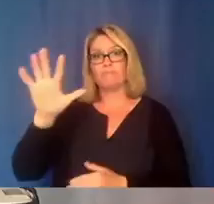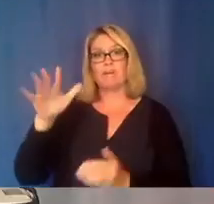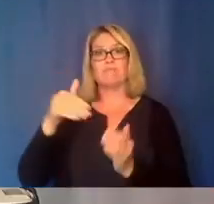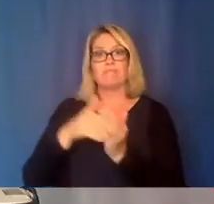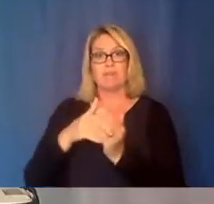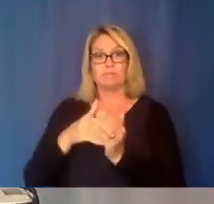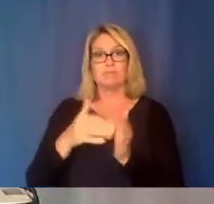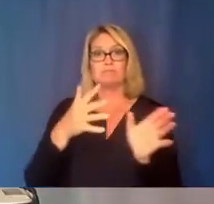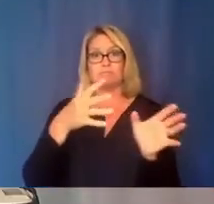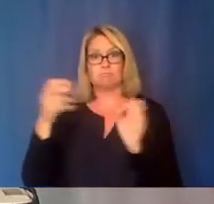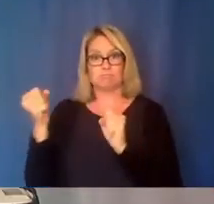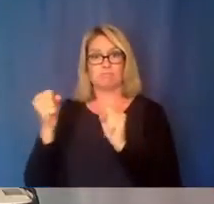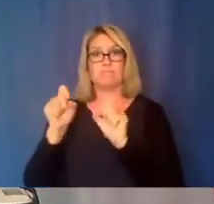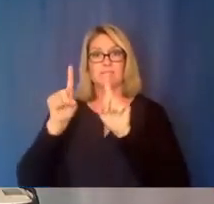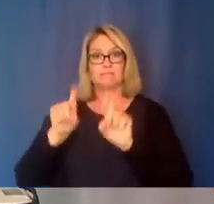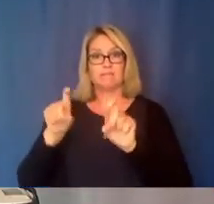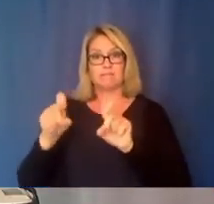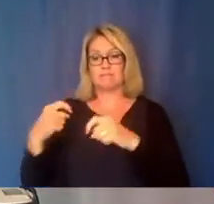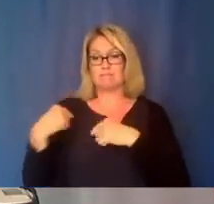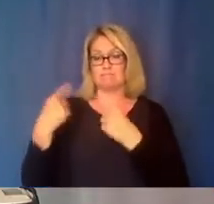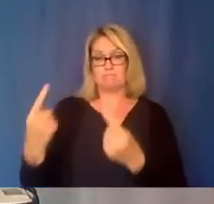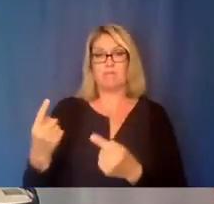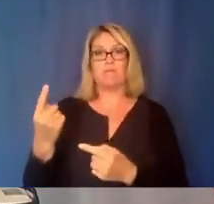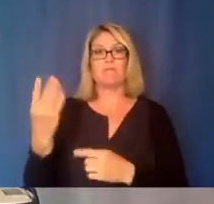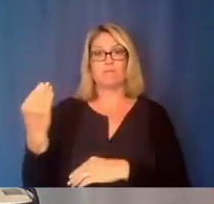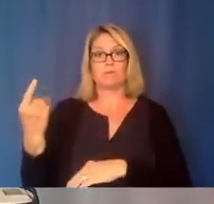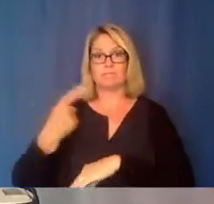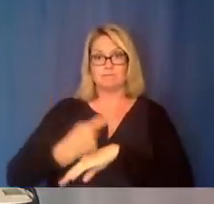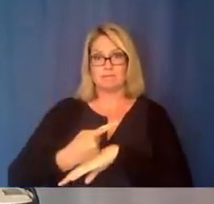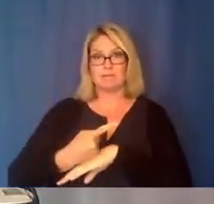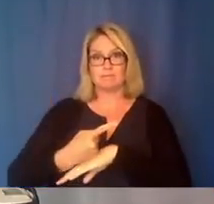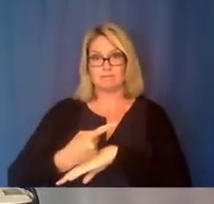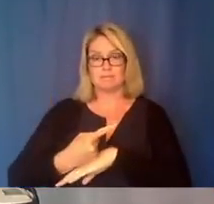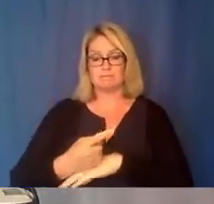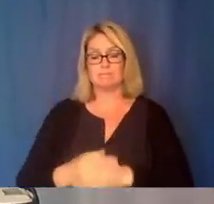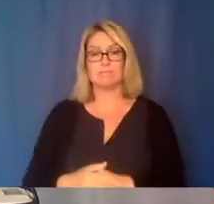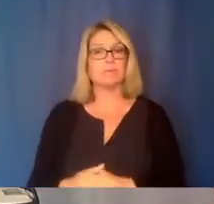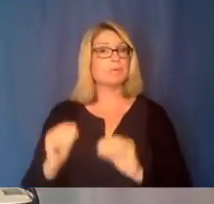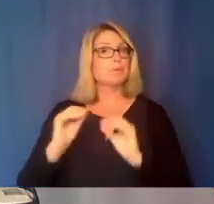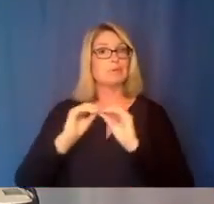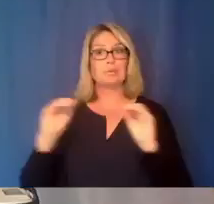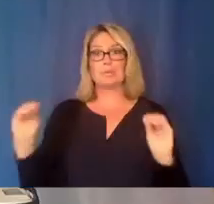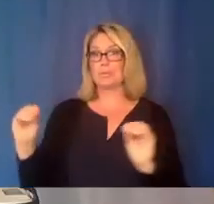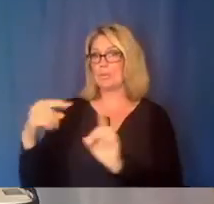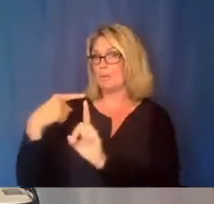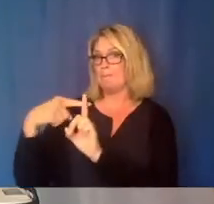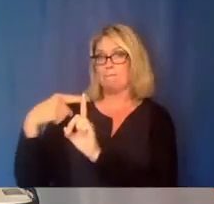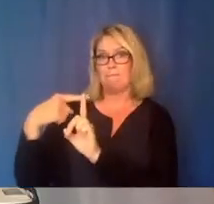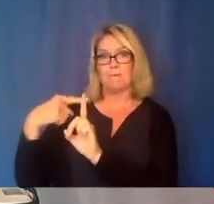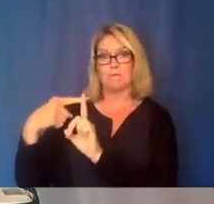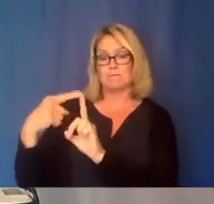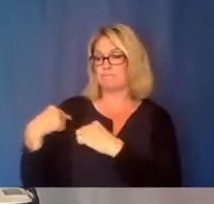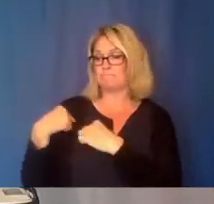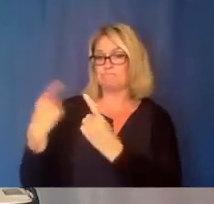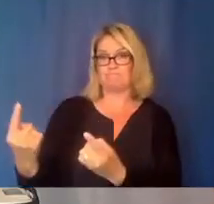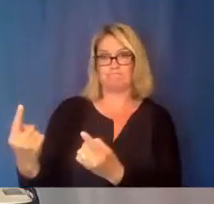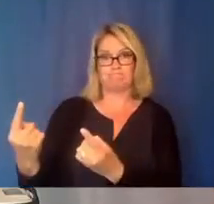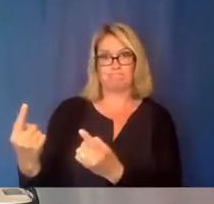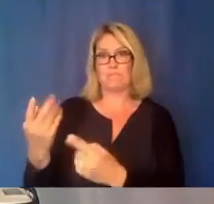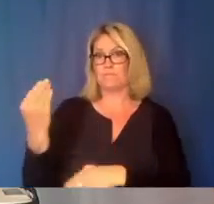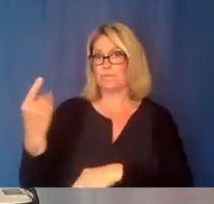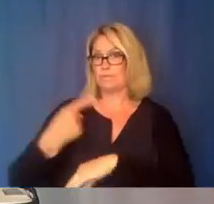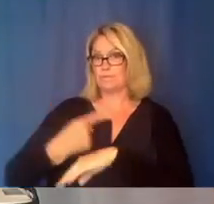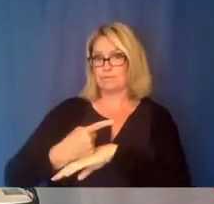at our points of entry over the last 14 days without having a single positive case detected, we now have